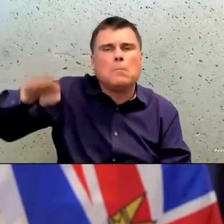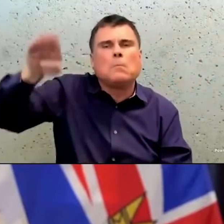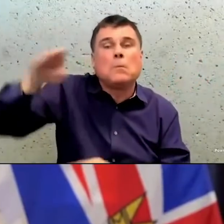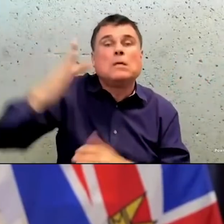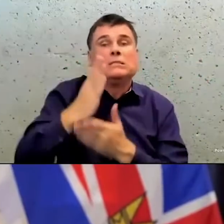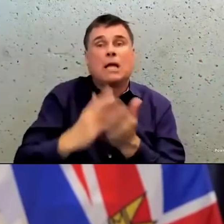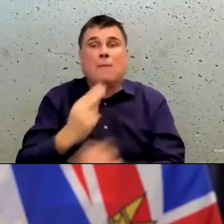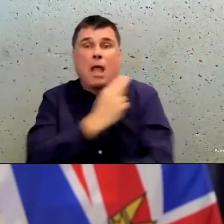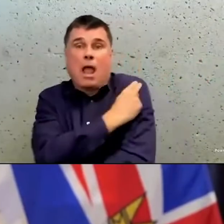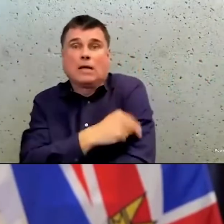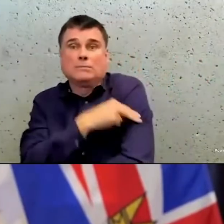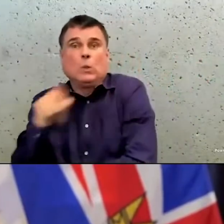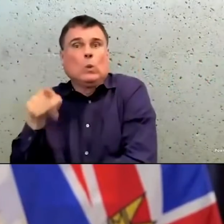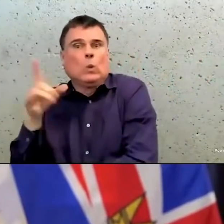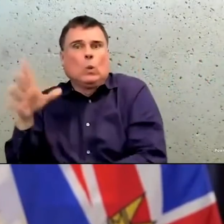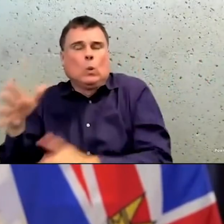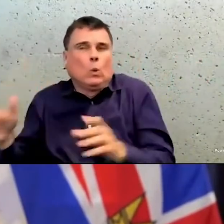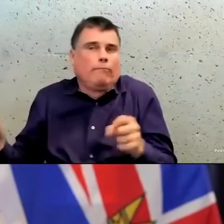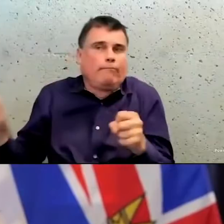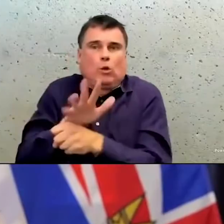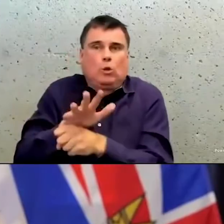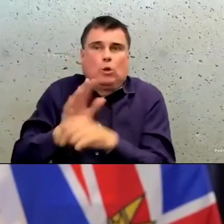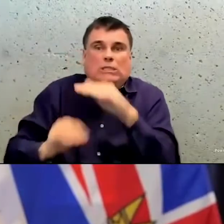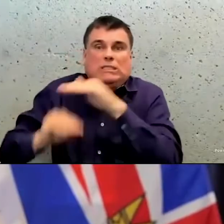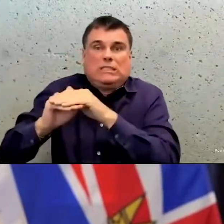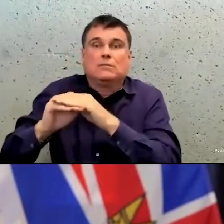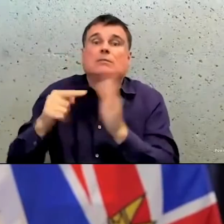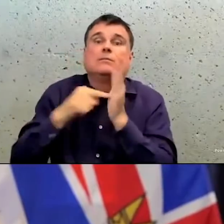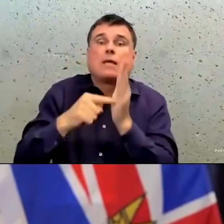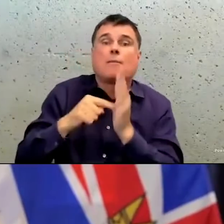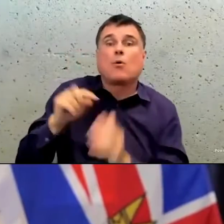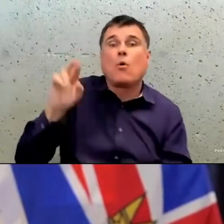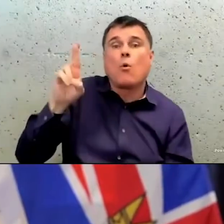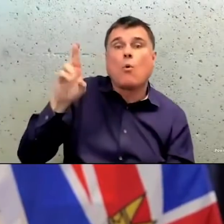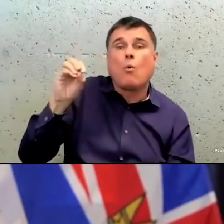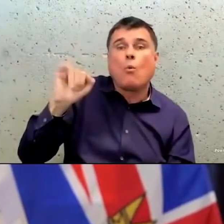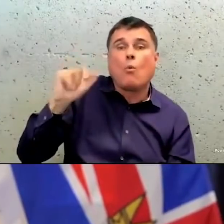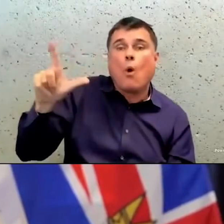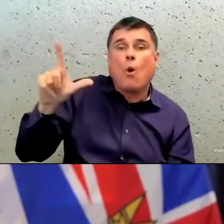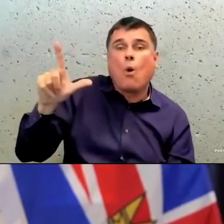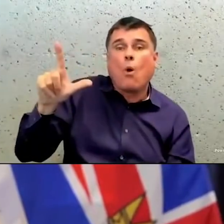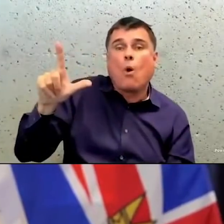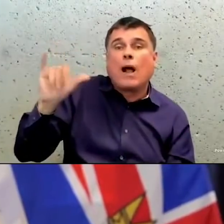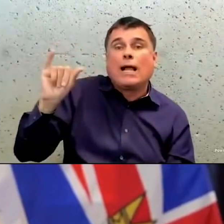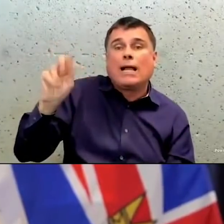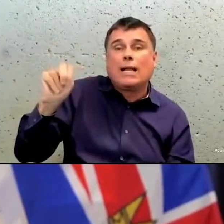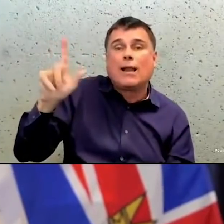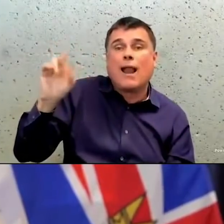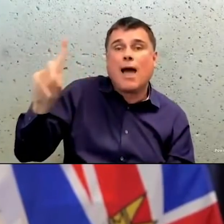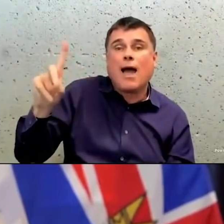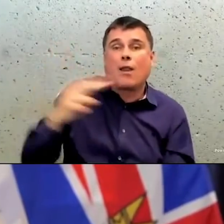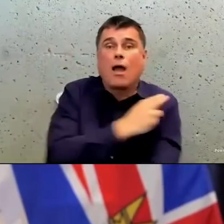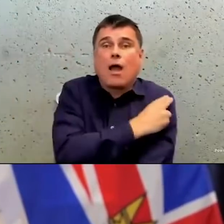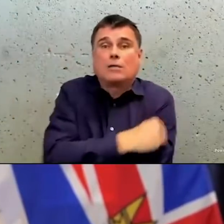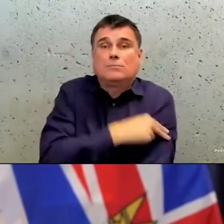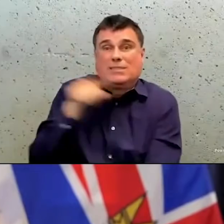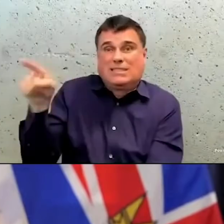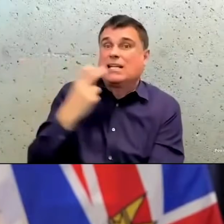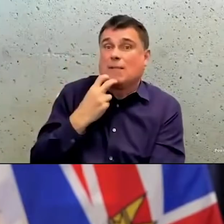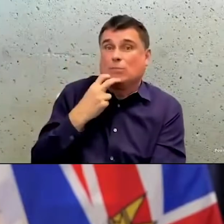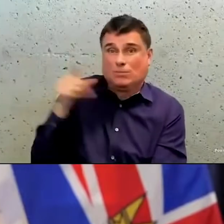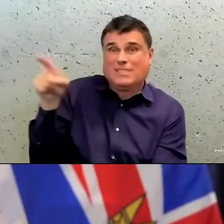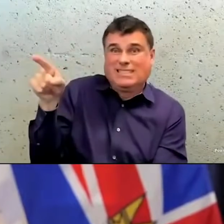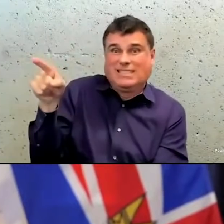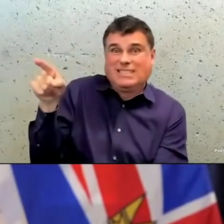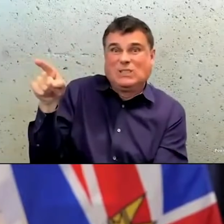challenges, most notably Royal Inland Hospital. I want to thank all the staff and teams at that hospital for their continued work. So to put it